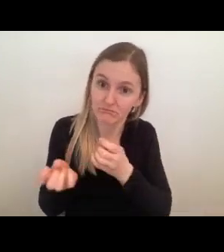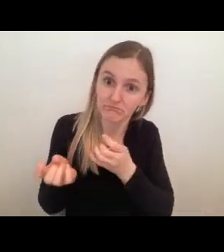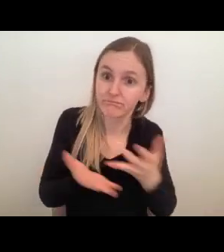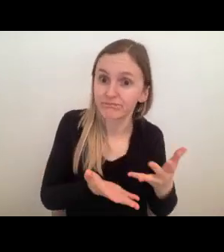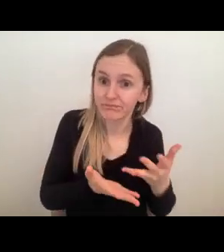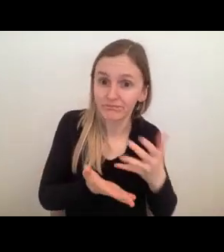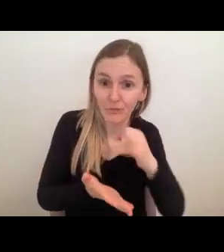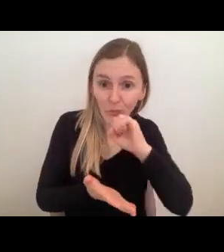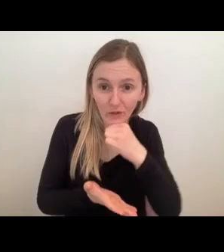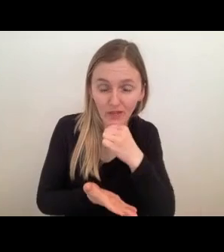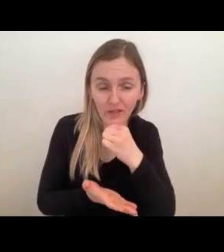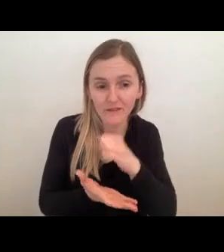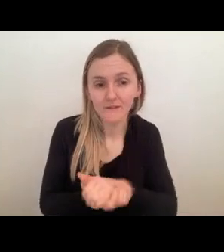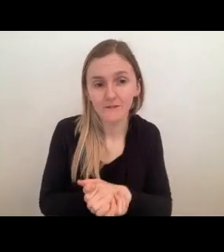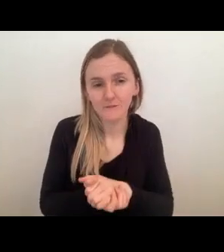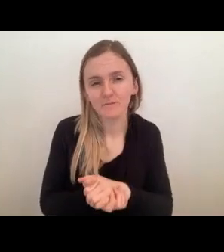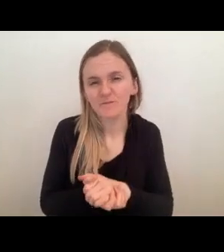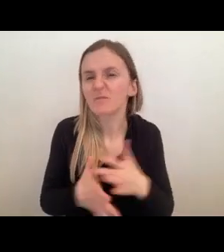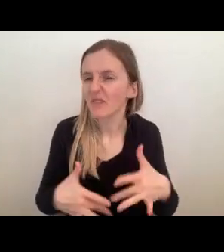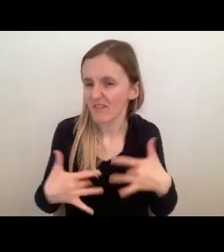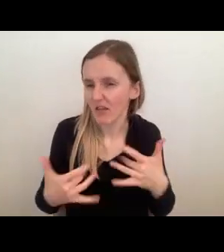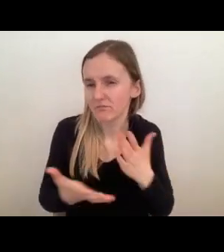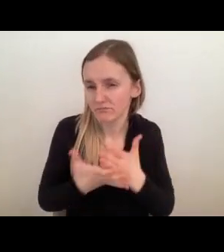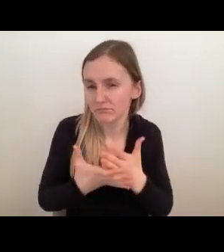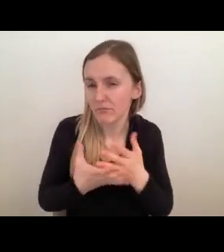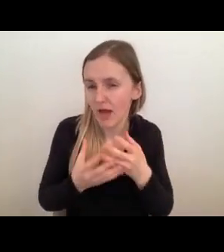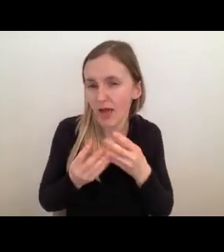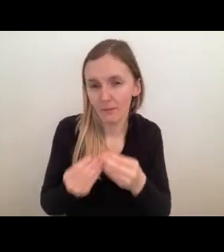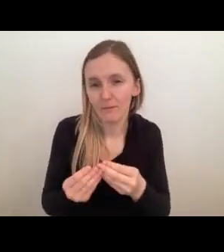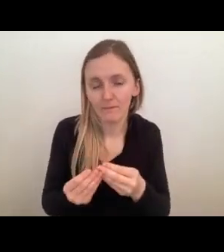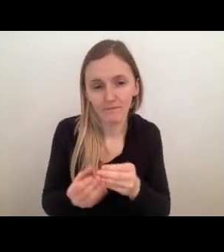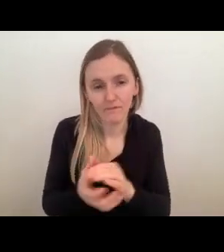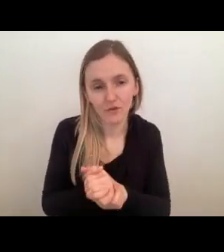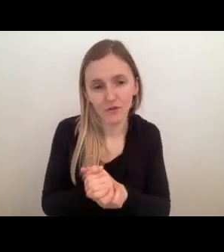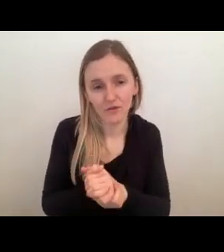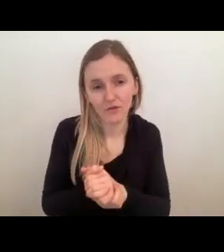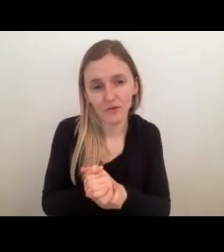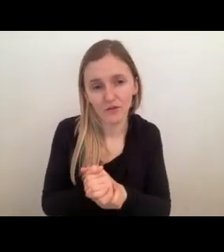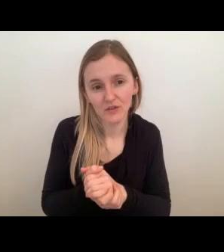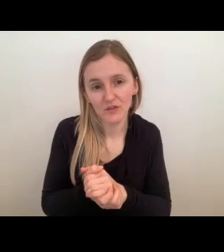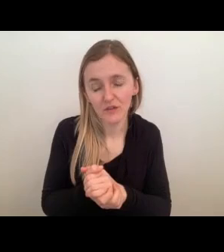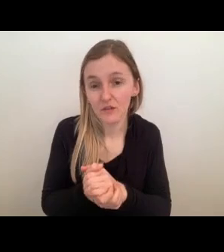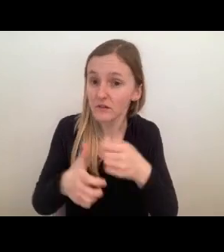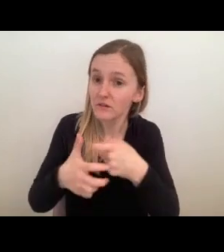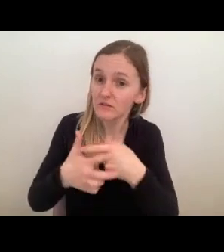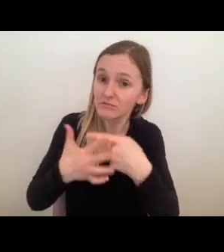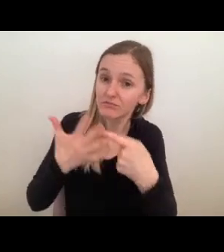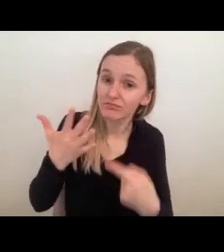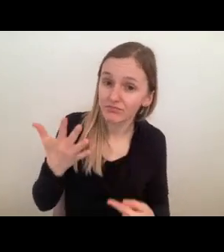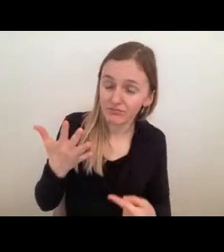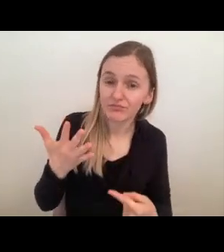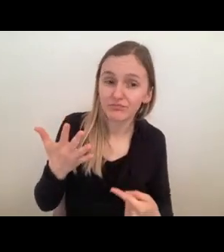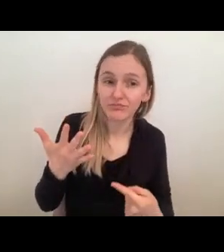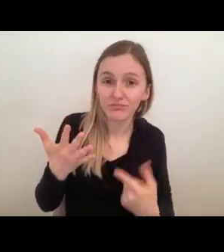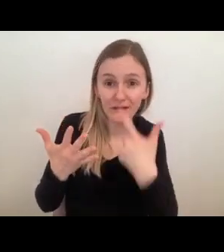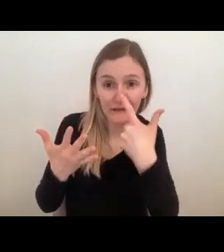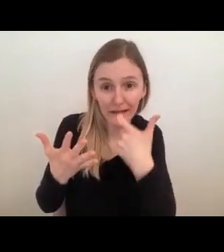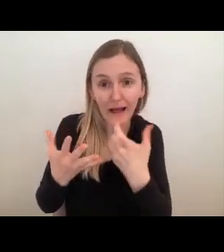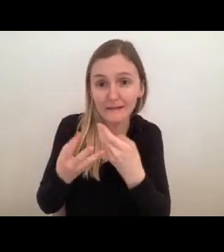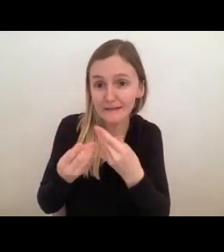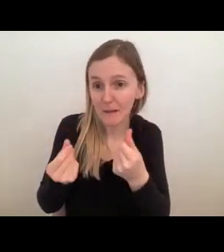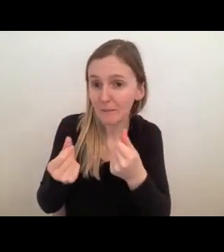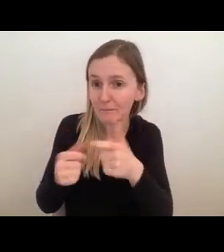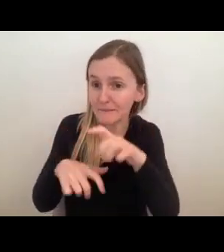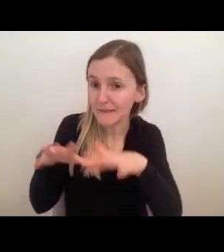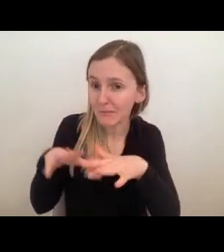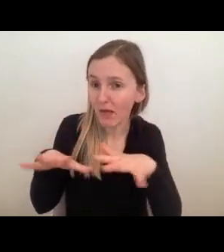Yes, so I feel it would be helpful, it would be beneficial, and certainly all of these conditions, there can be overlap, and